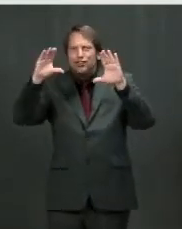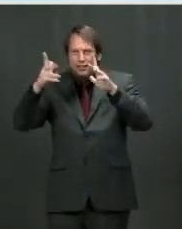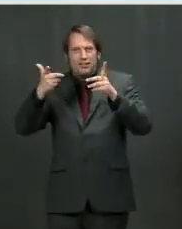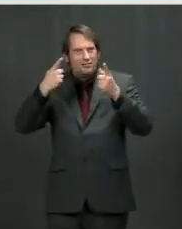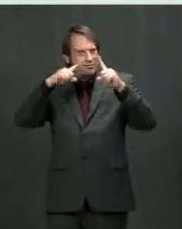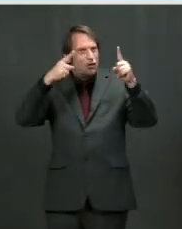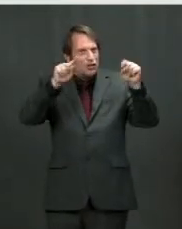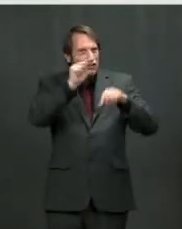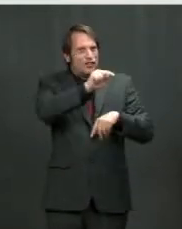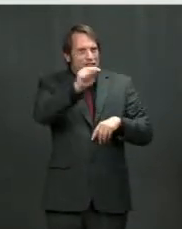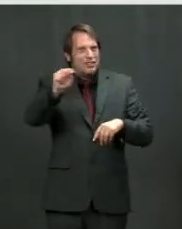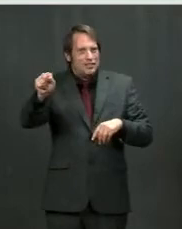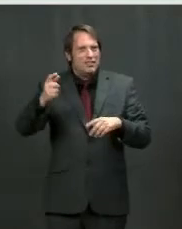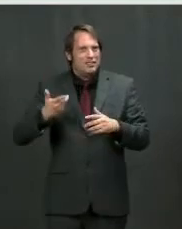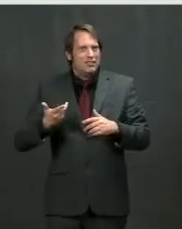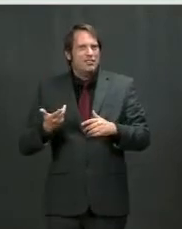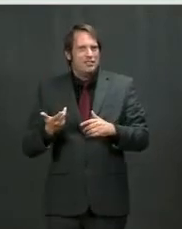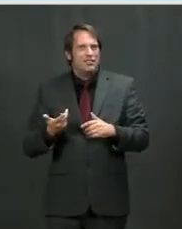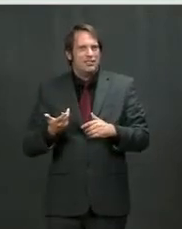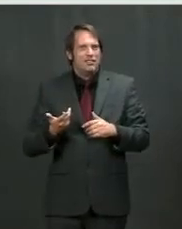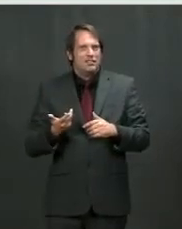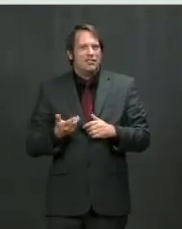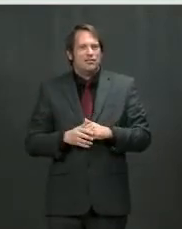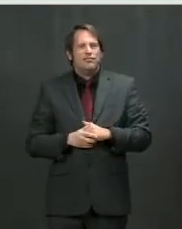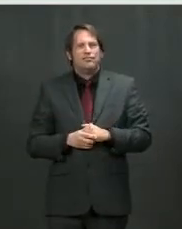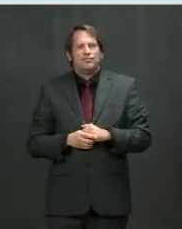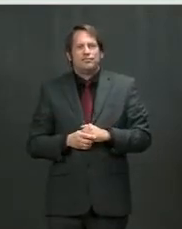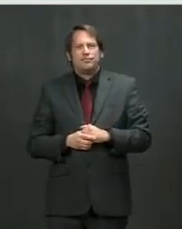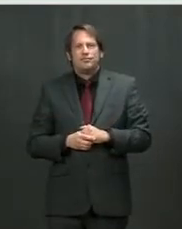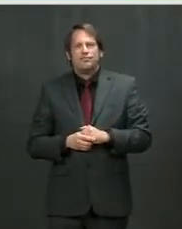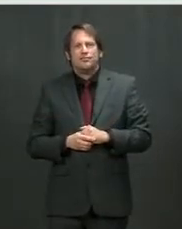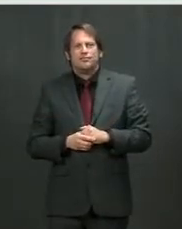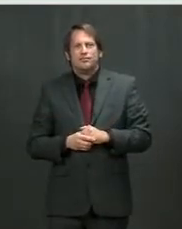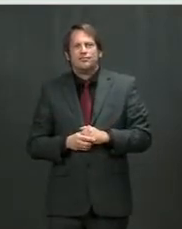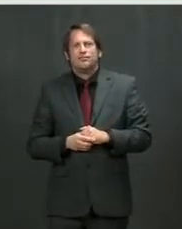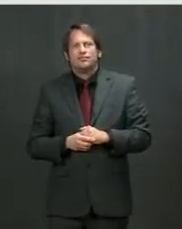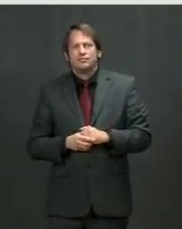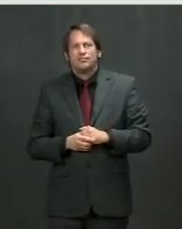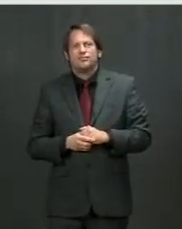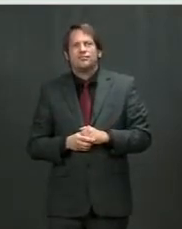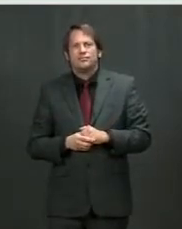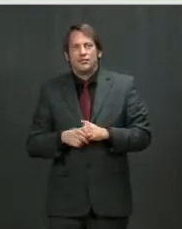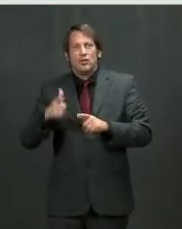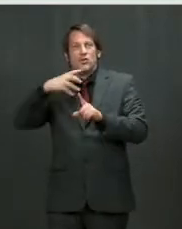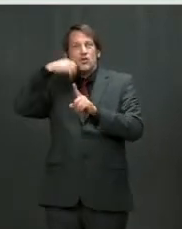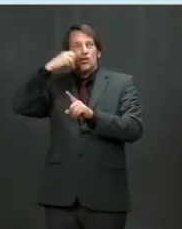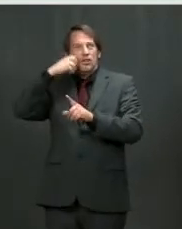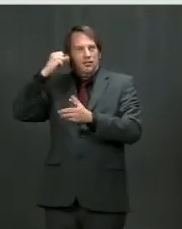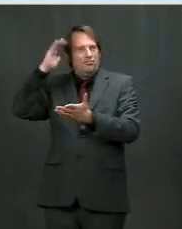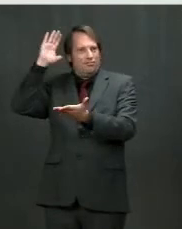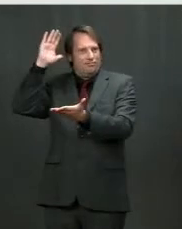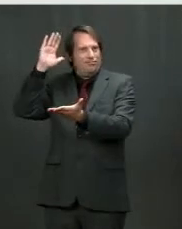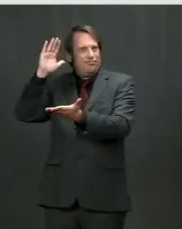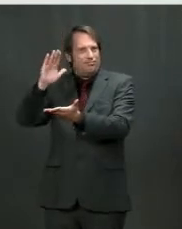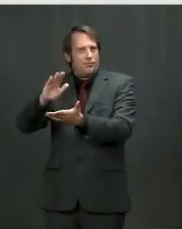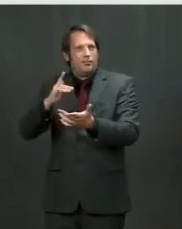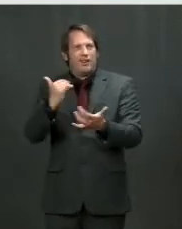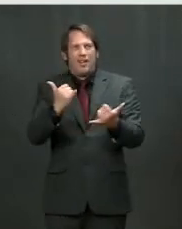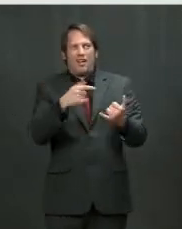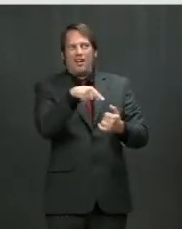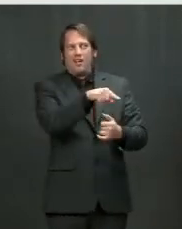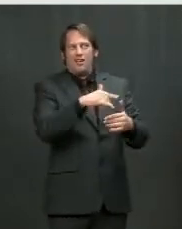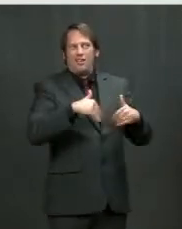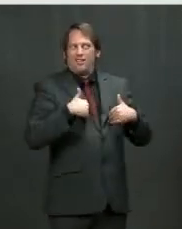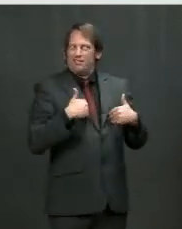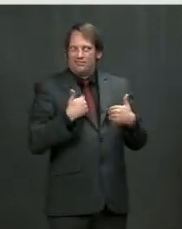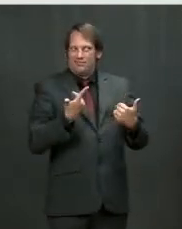often in older populations, and they're happening now more often in younger populations. That said, we're still seeing older people hospitalized,